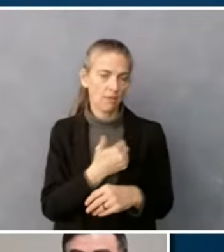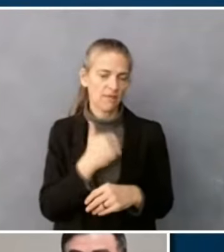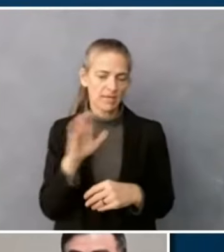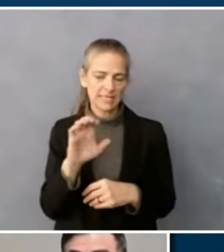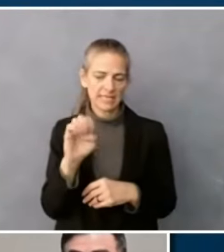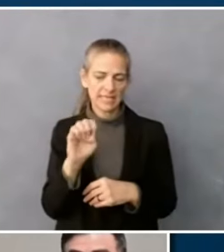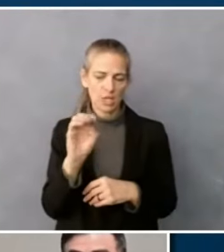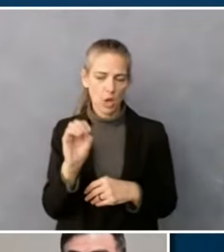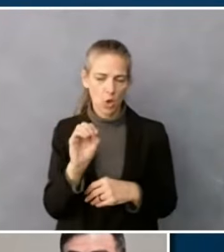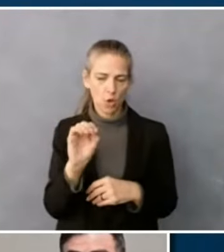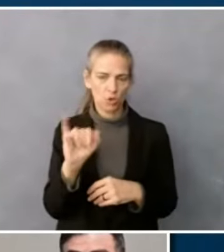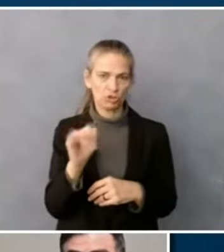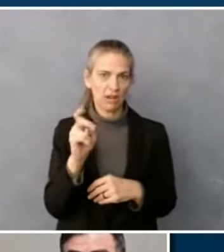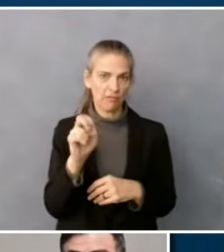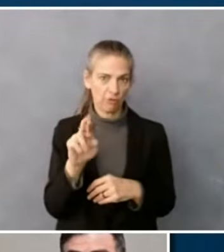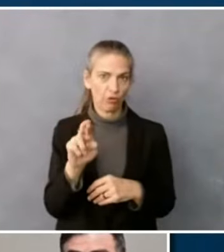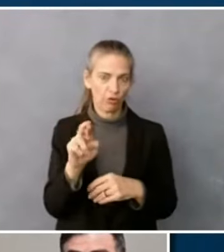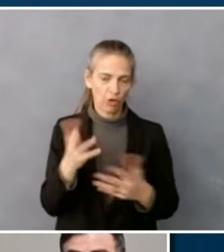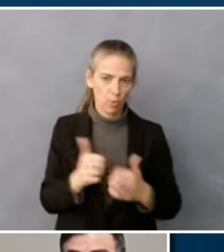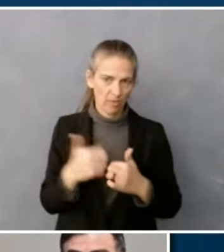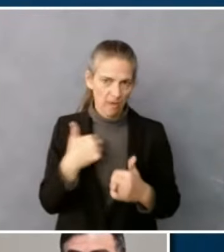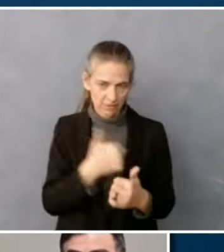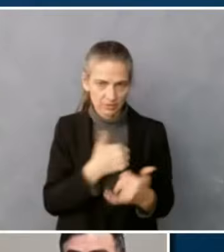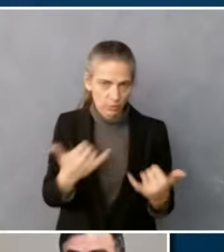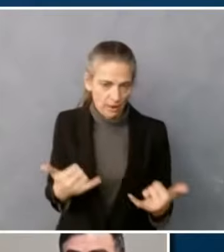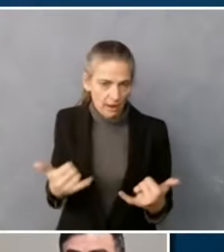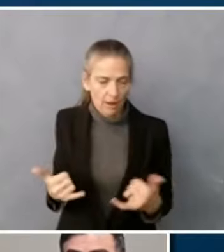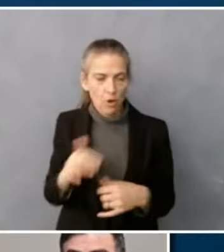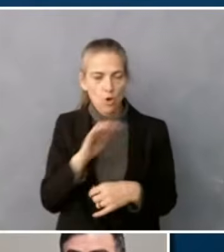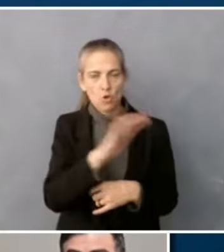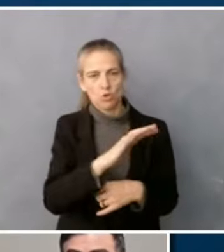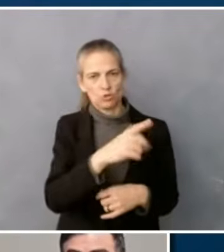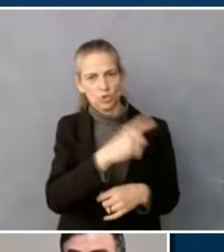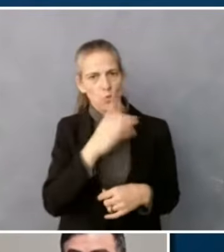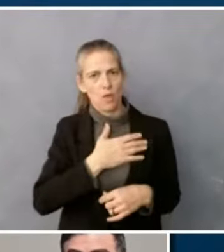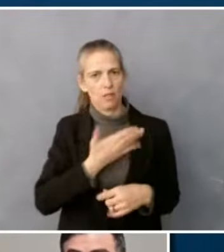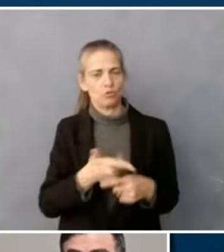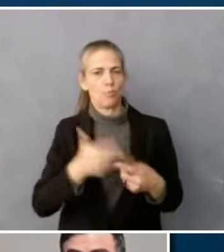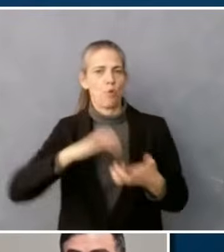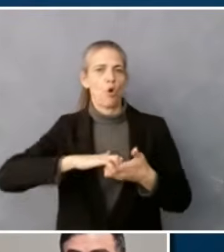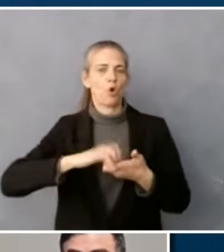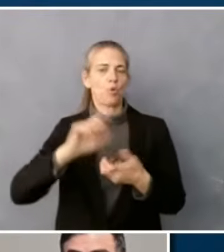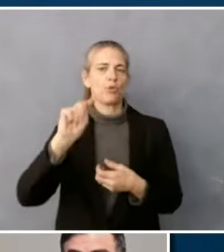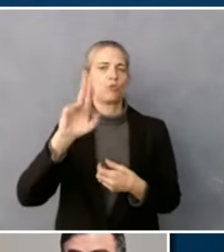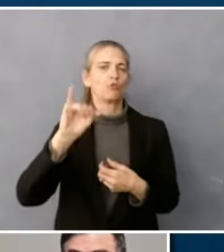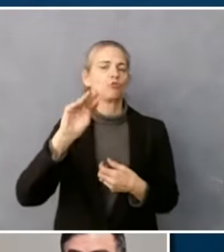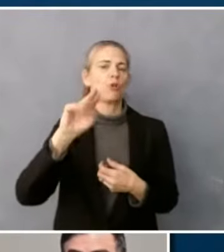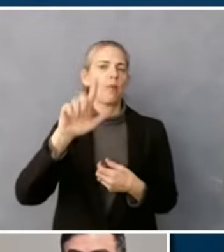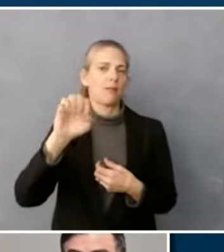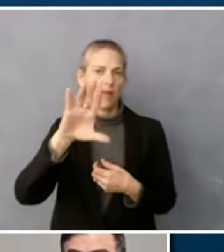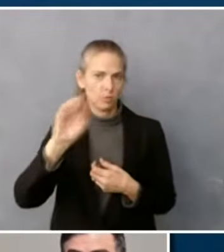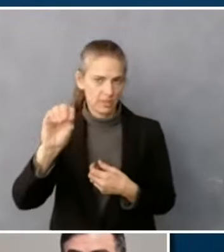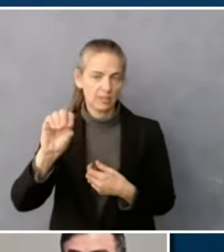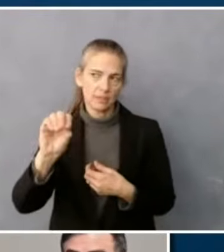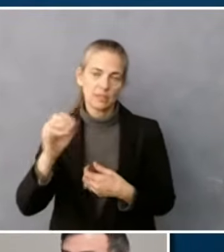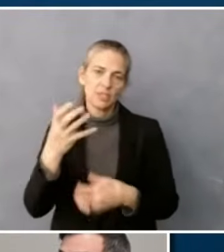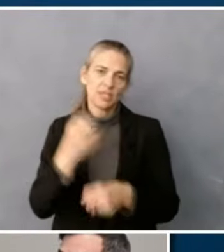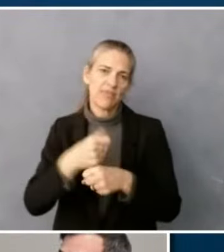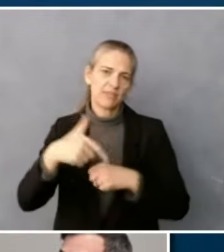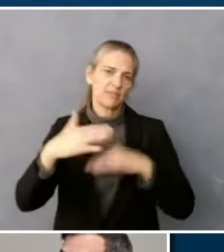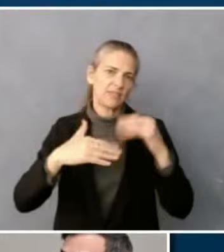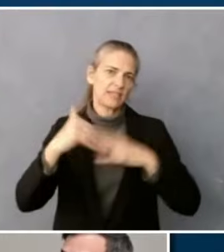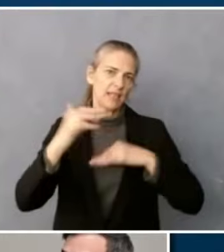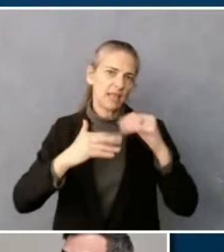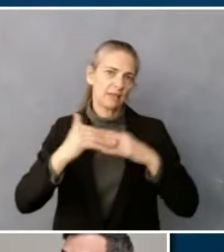Leiter, here with us today, and her willingness to partner with Trimble County to get this facility built in Trimble